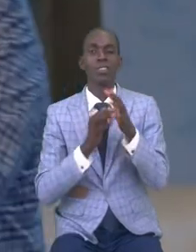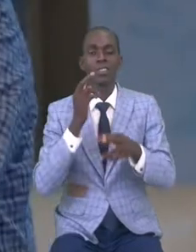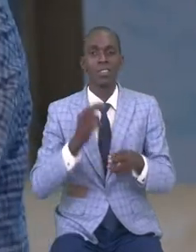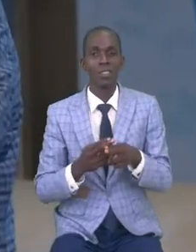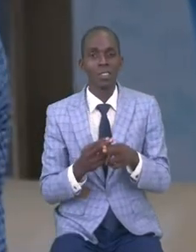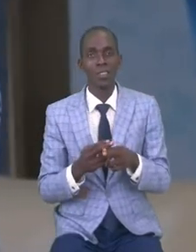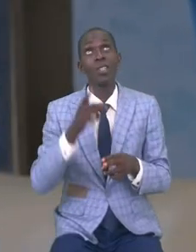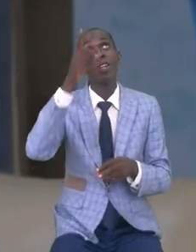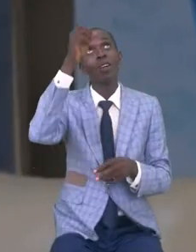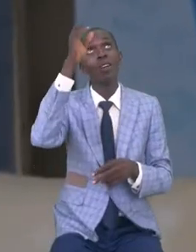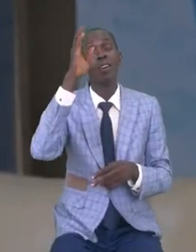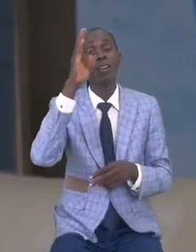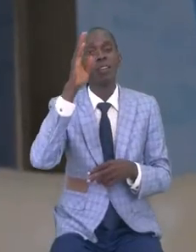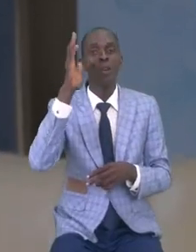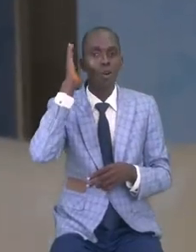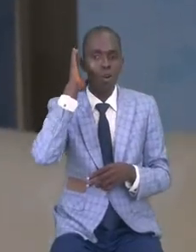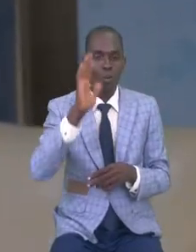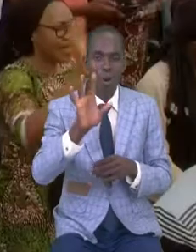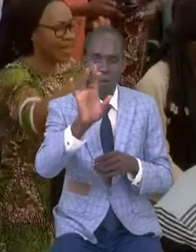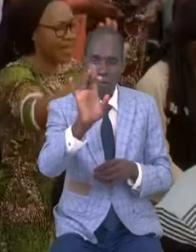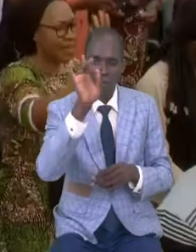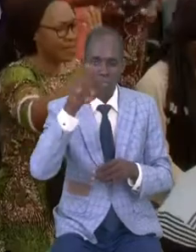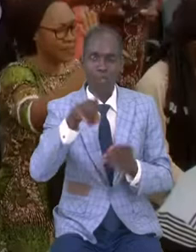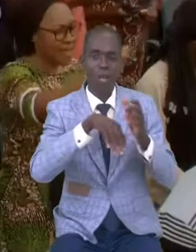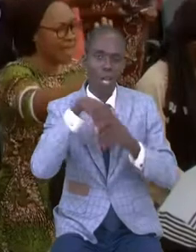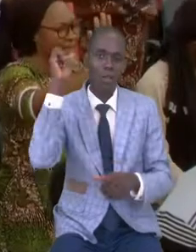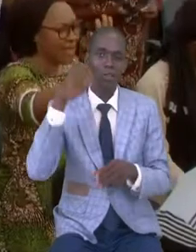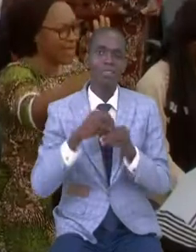God will spot you out,